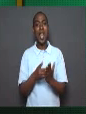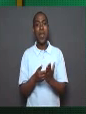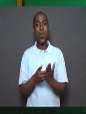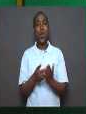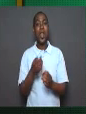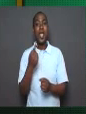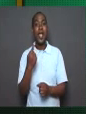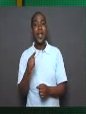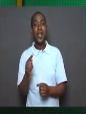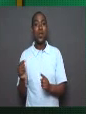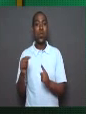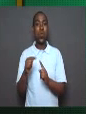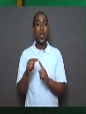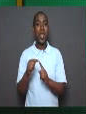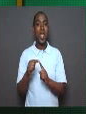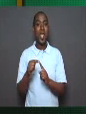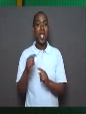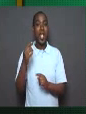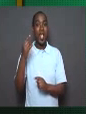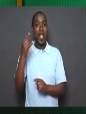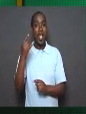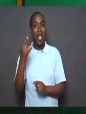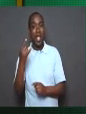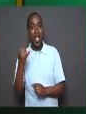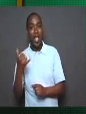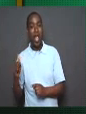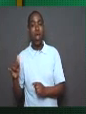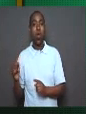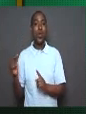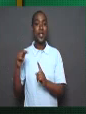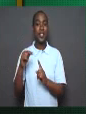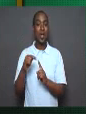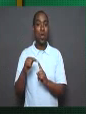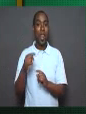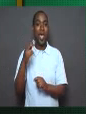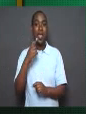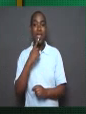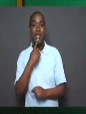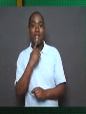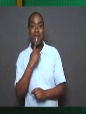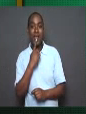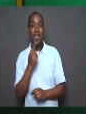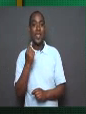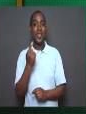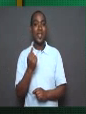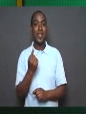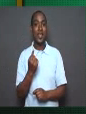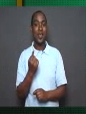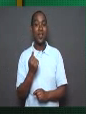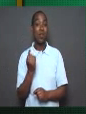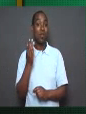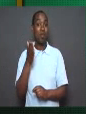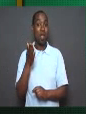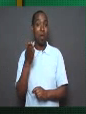to yellow to orange to red to brick red or